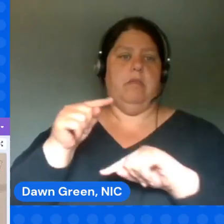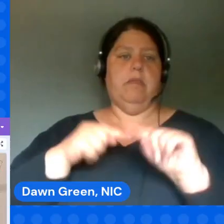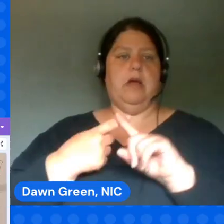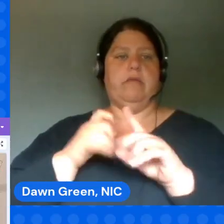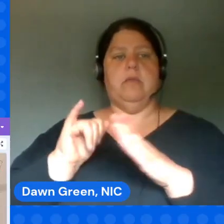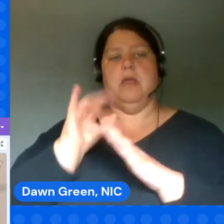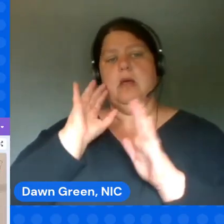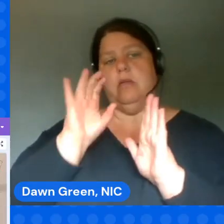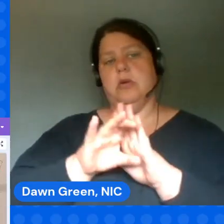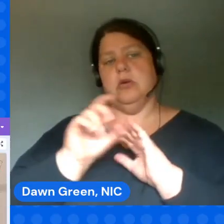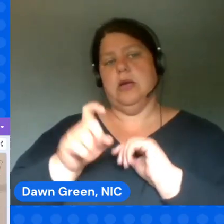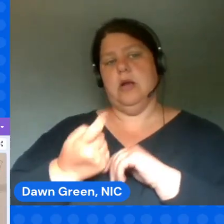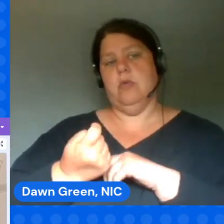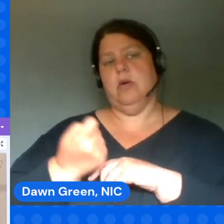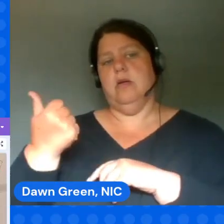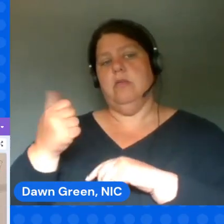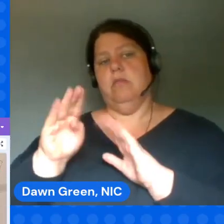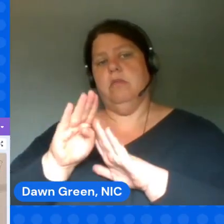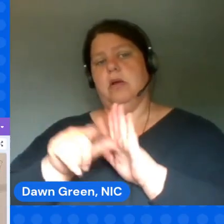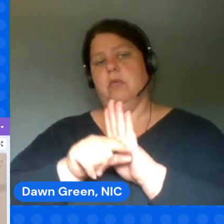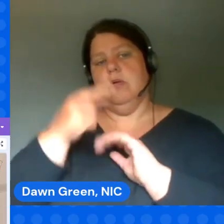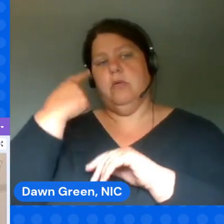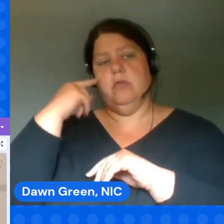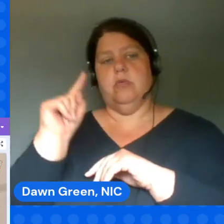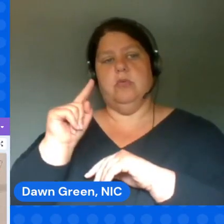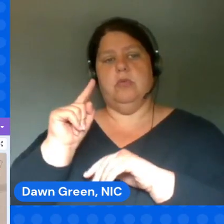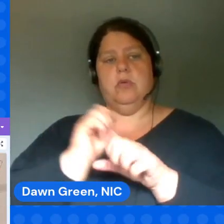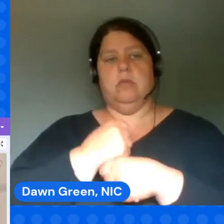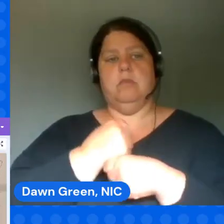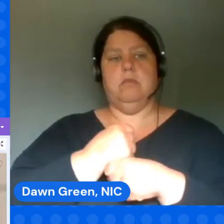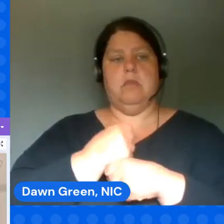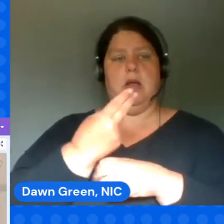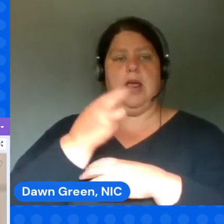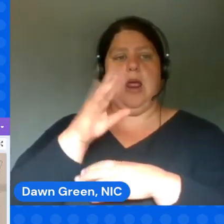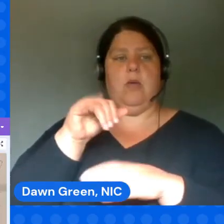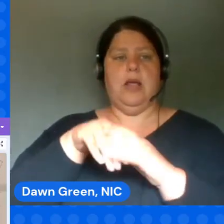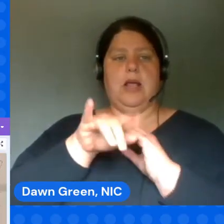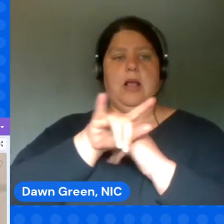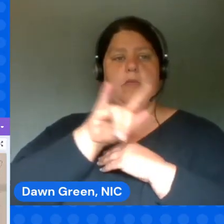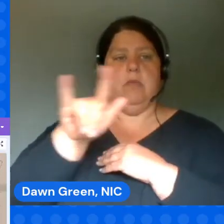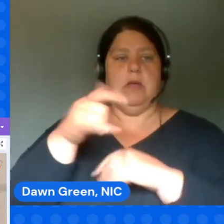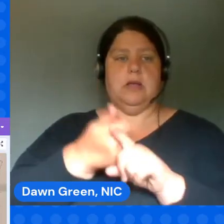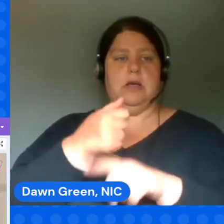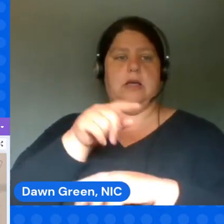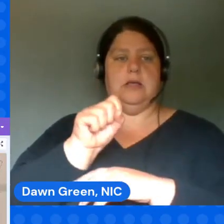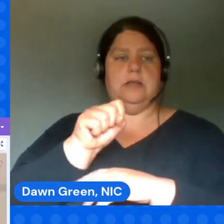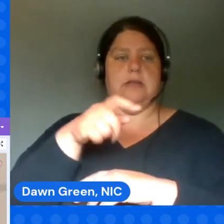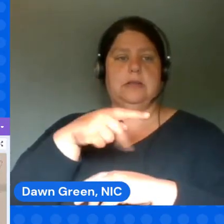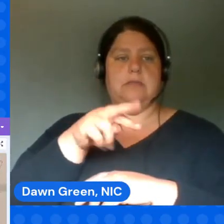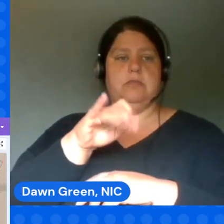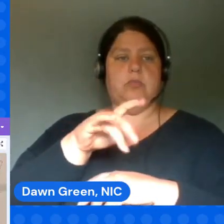remove BG to embed Harry in the airplane as a sprite in Scratch.